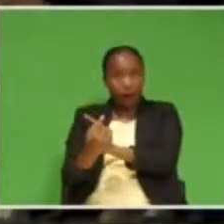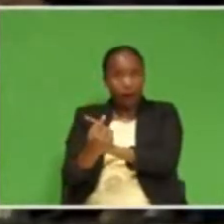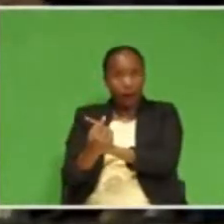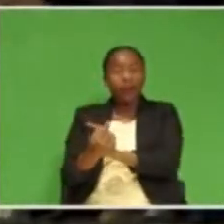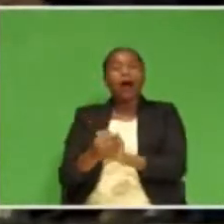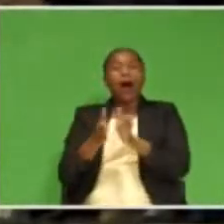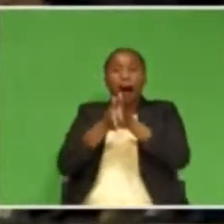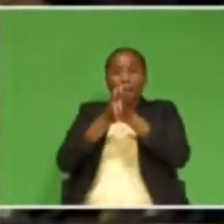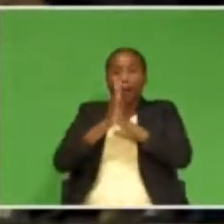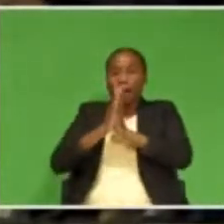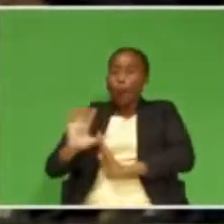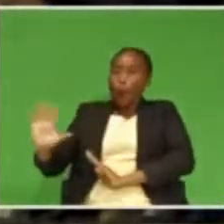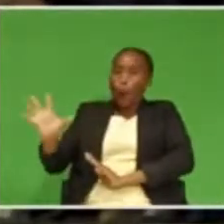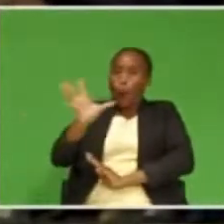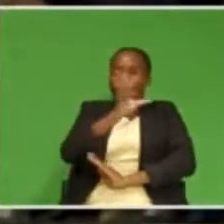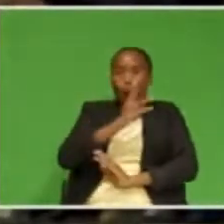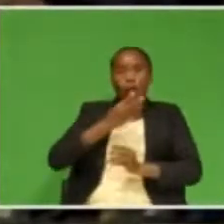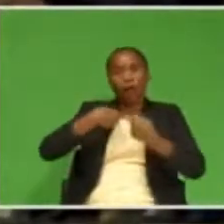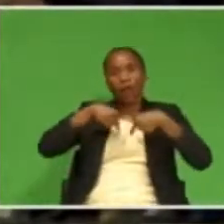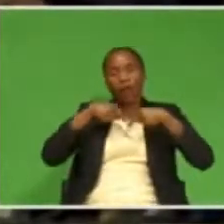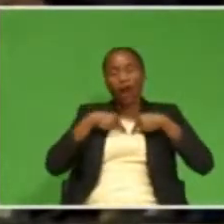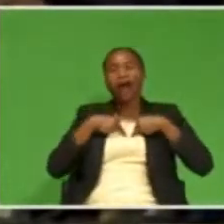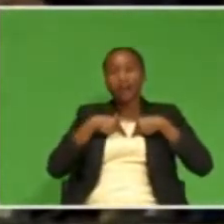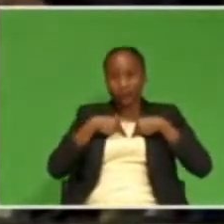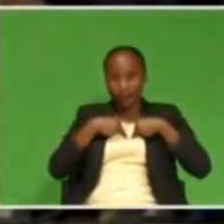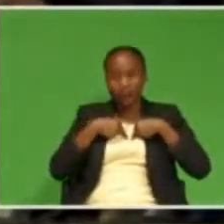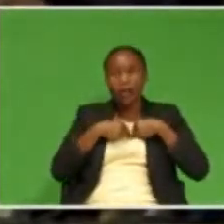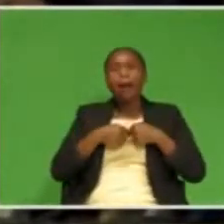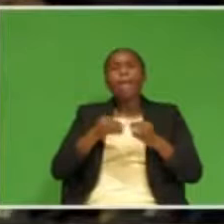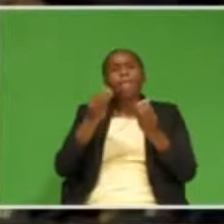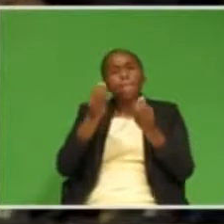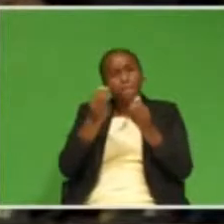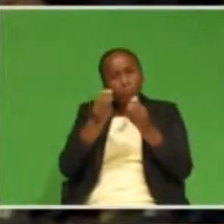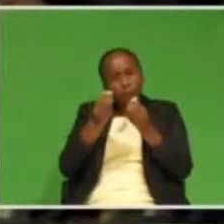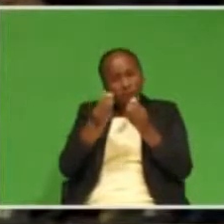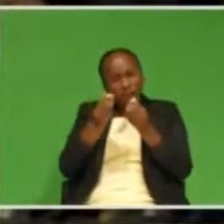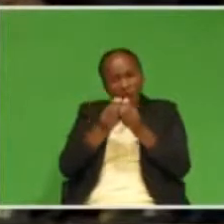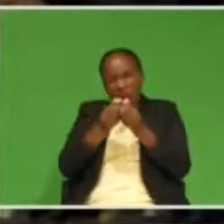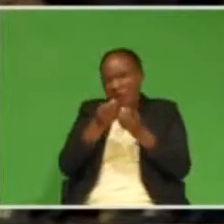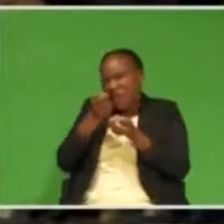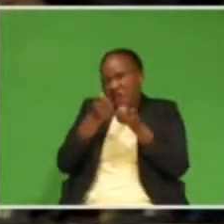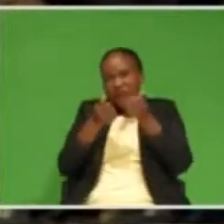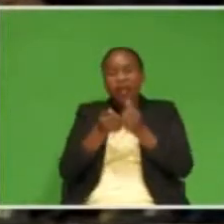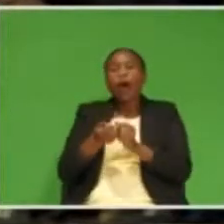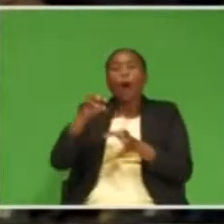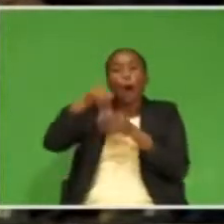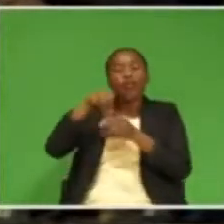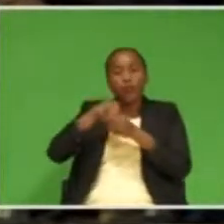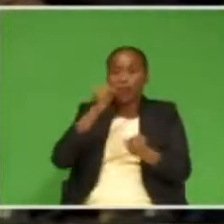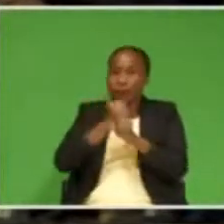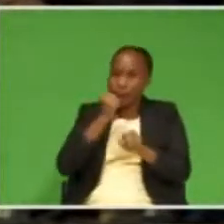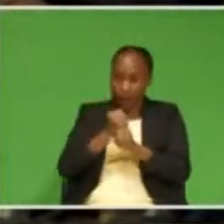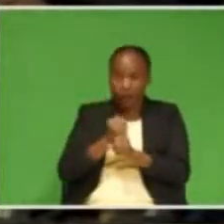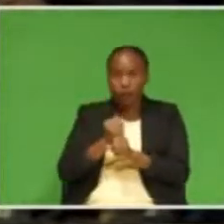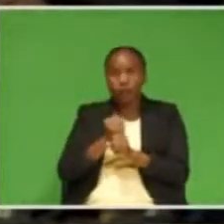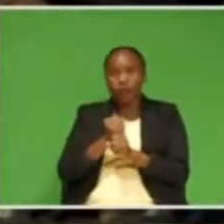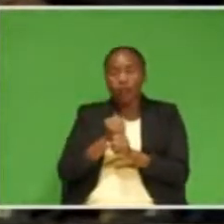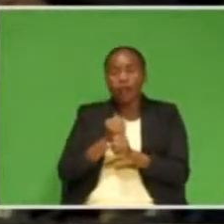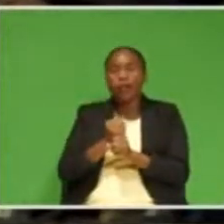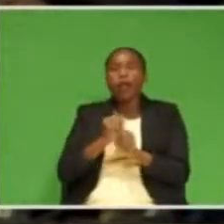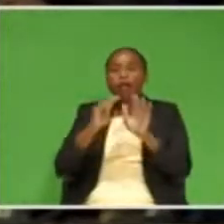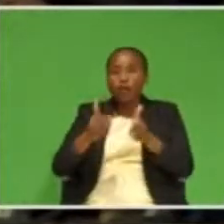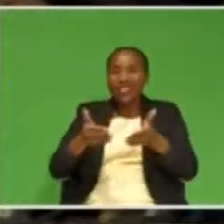of us to make the contribution that we can to serve the people of South